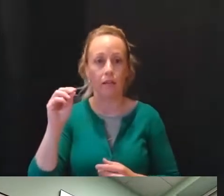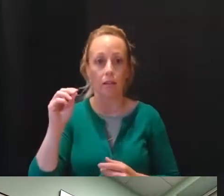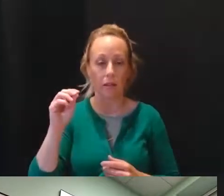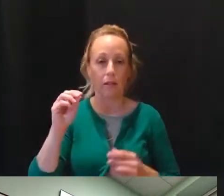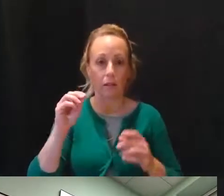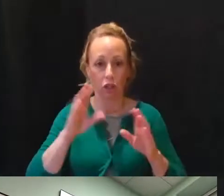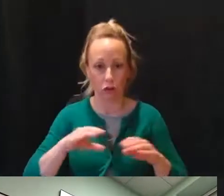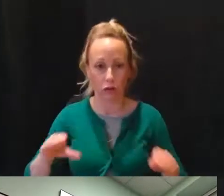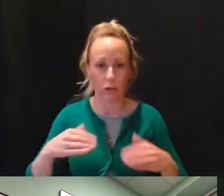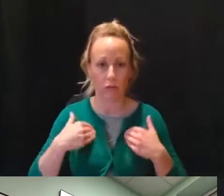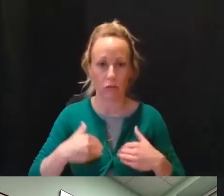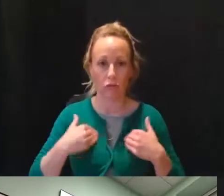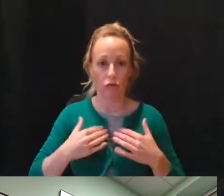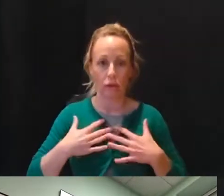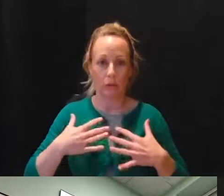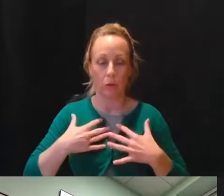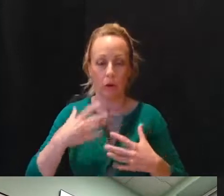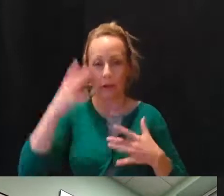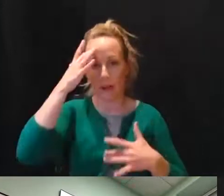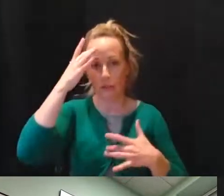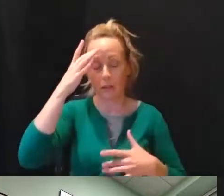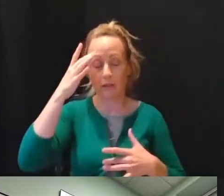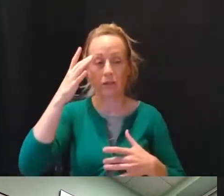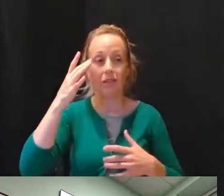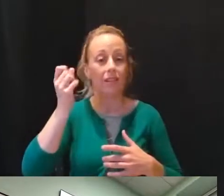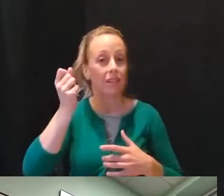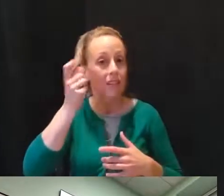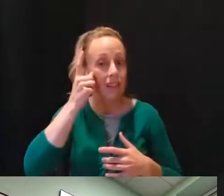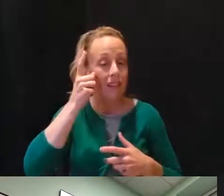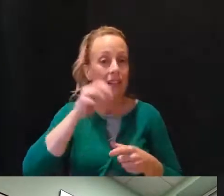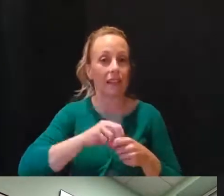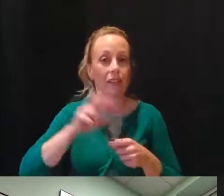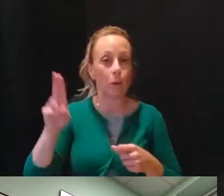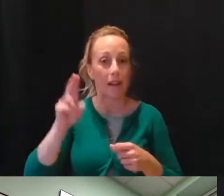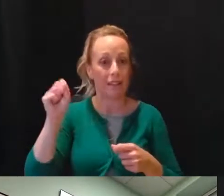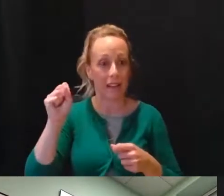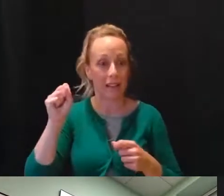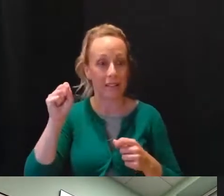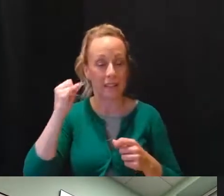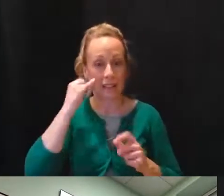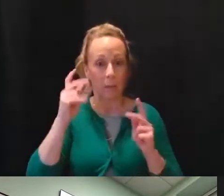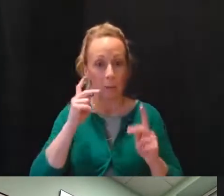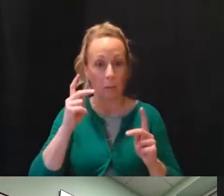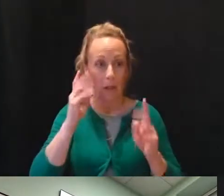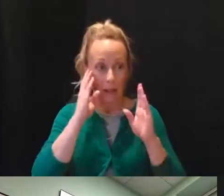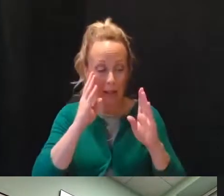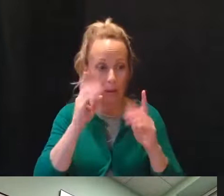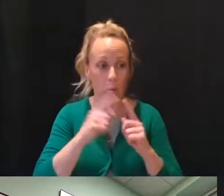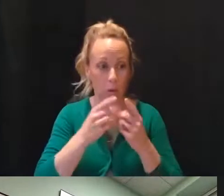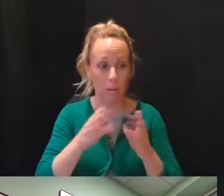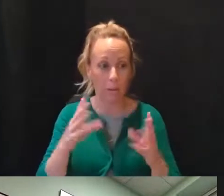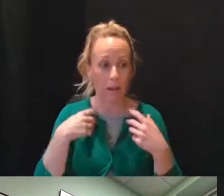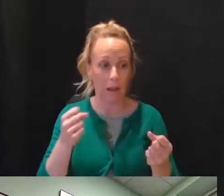children. To the degree in the US that people listen to the public health messaging, use